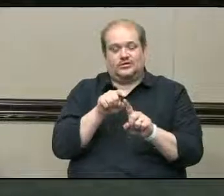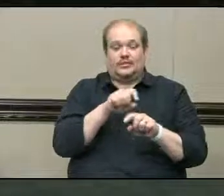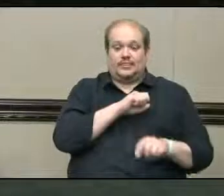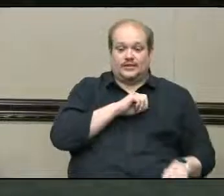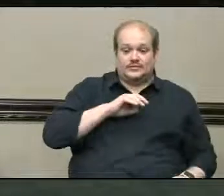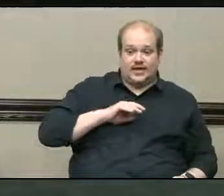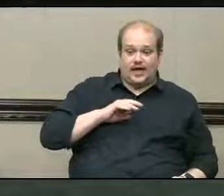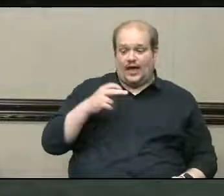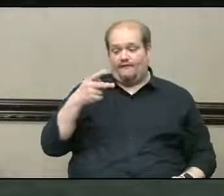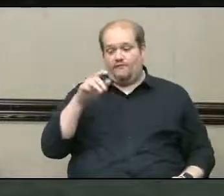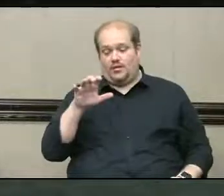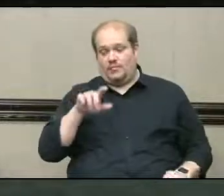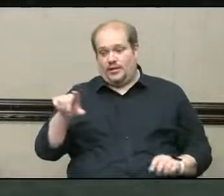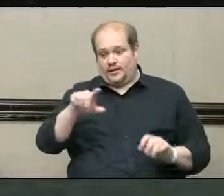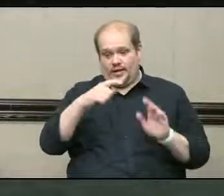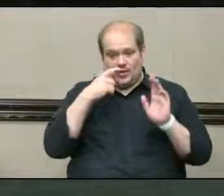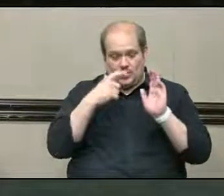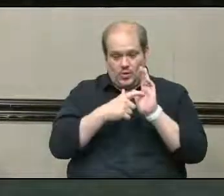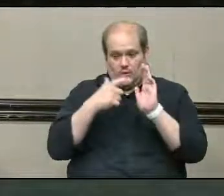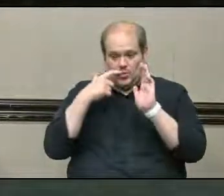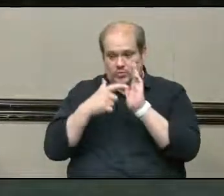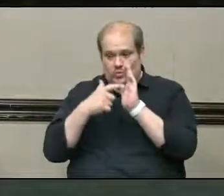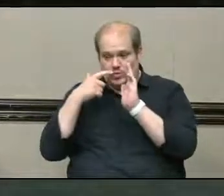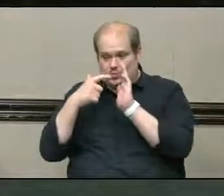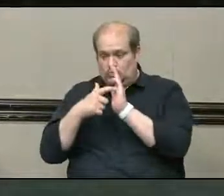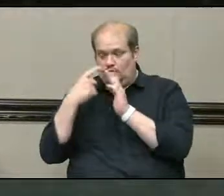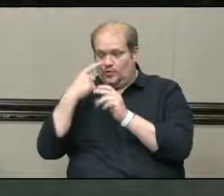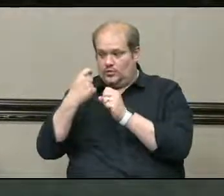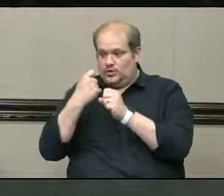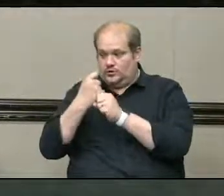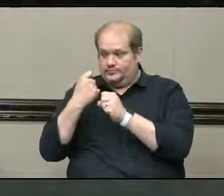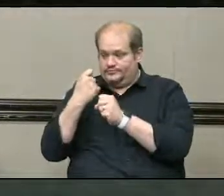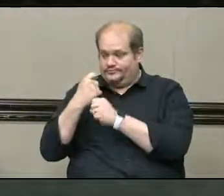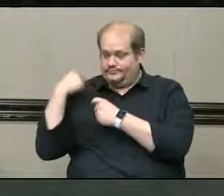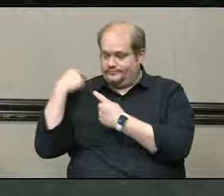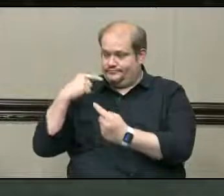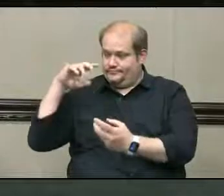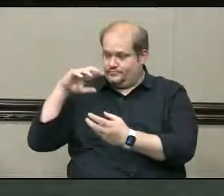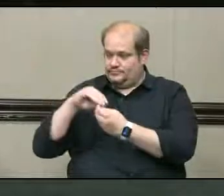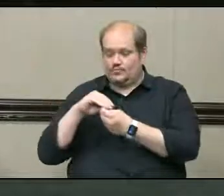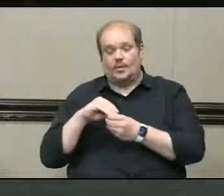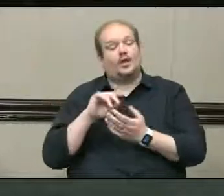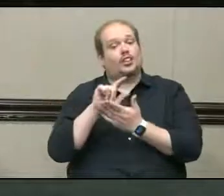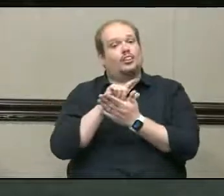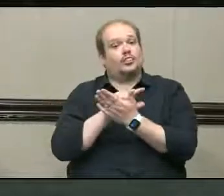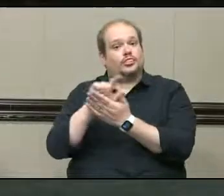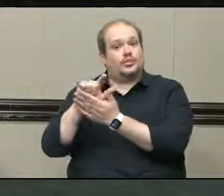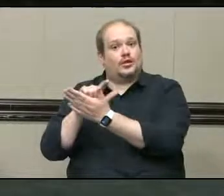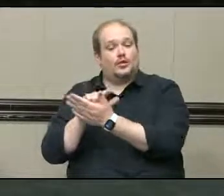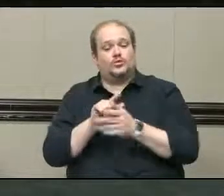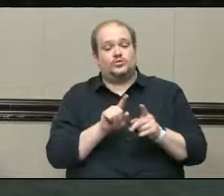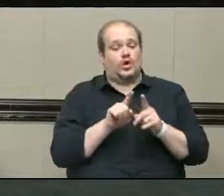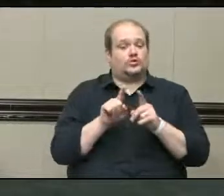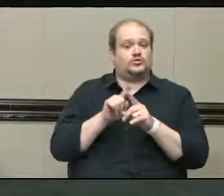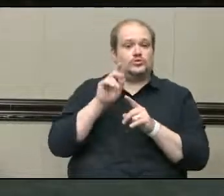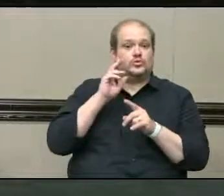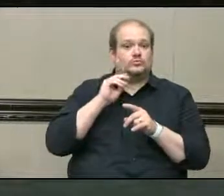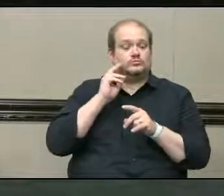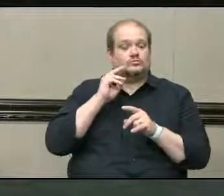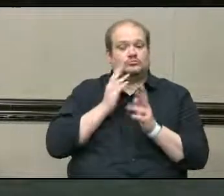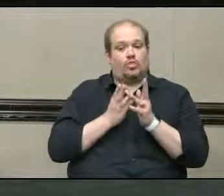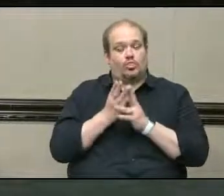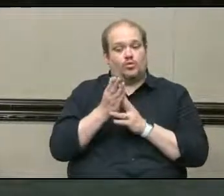and the public has seen over the years. These codes have also been through a public